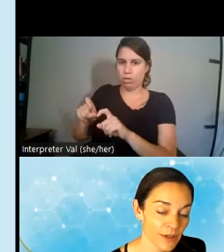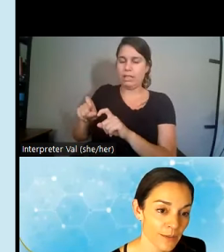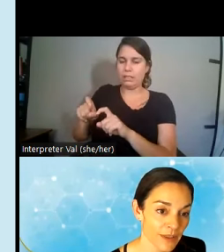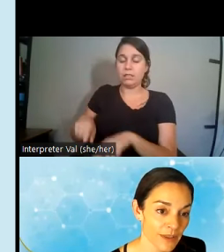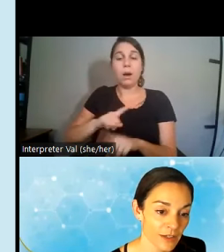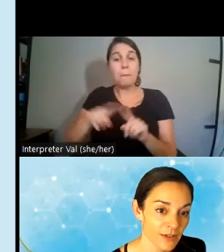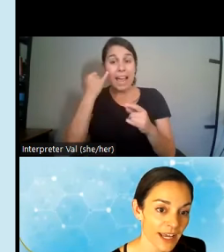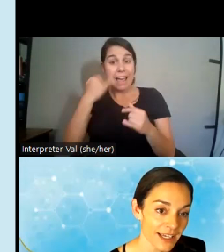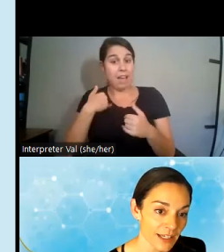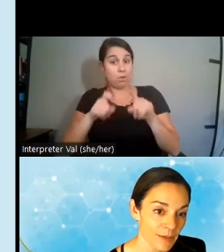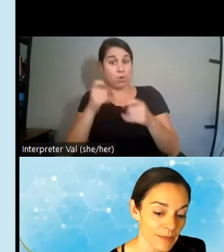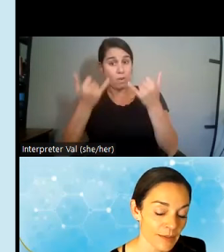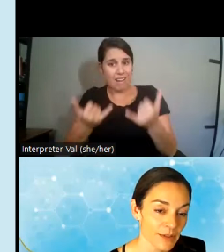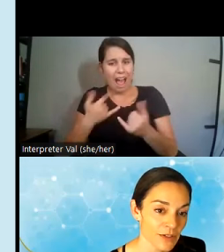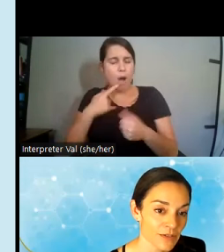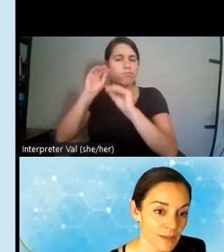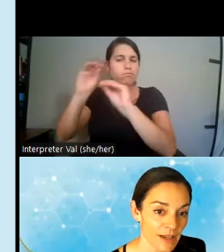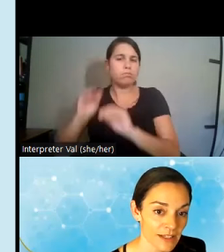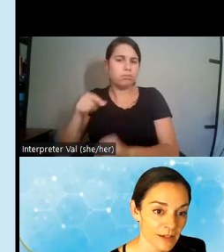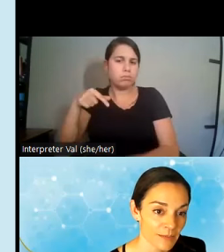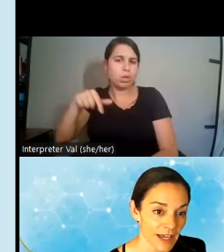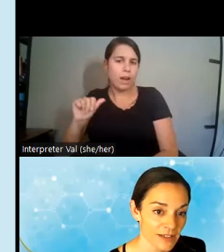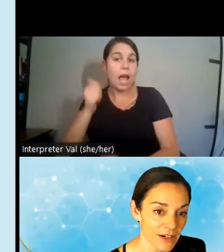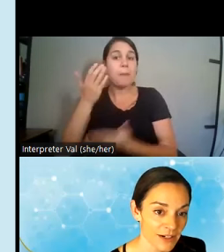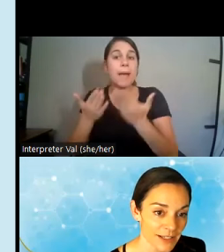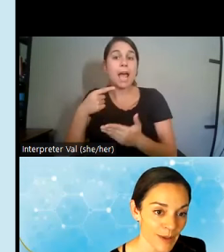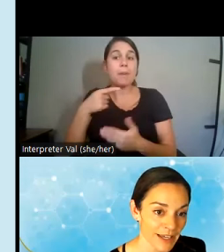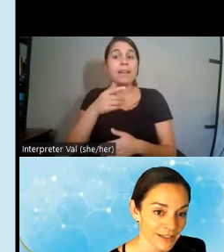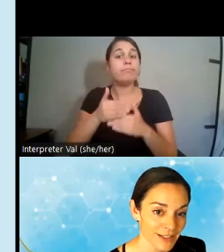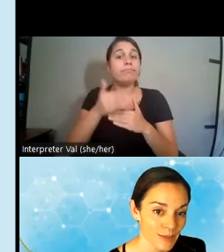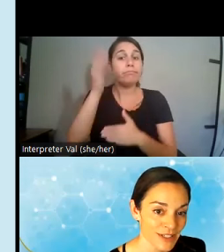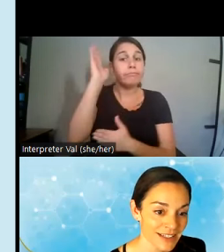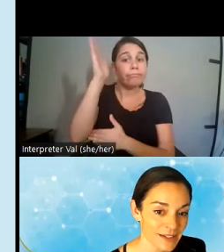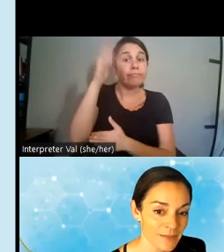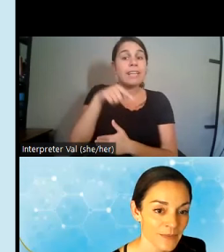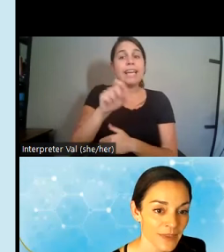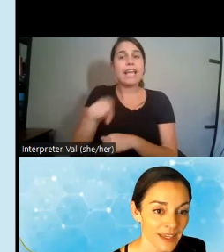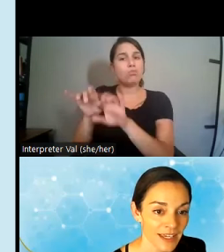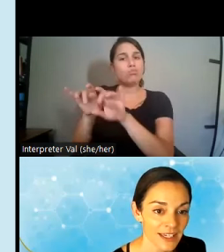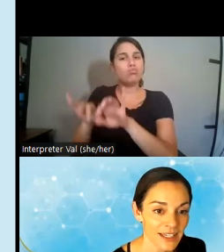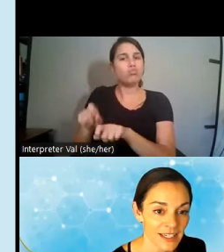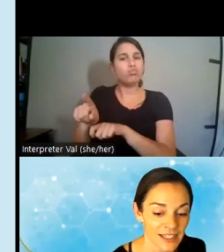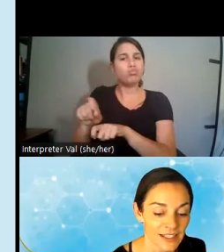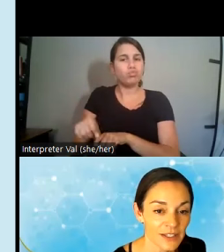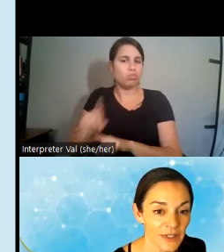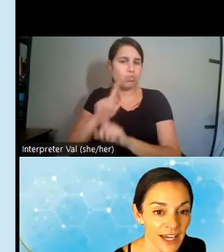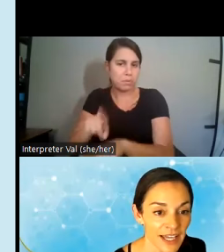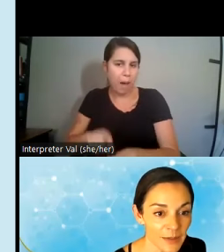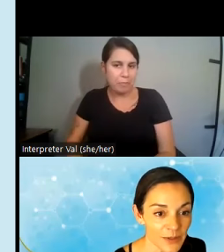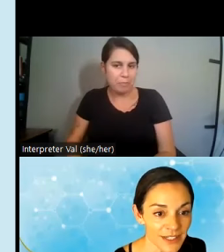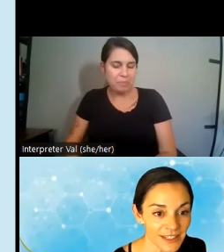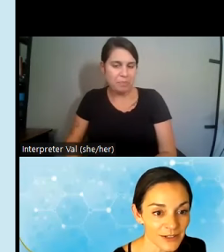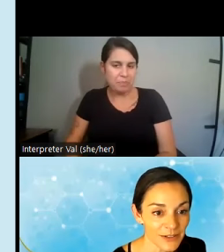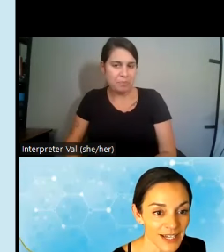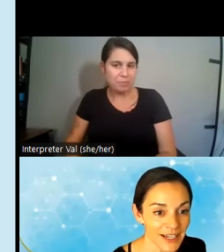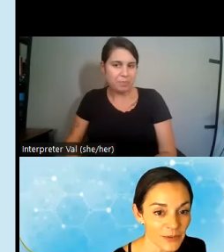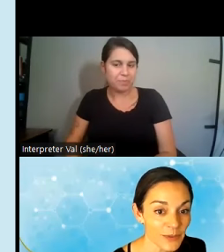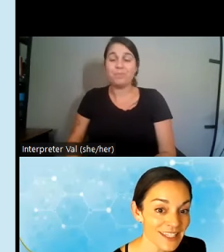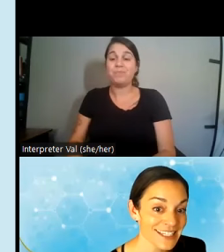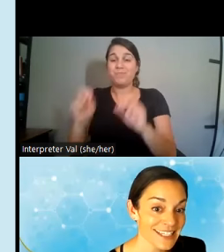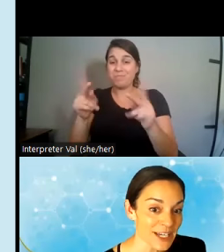to put them in the Q&A and he might be able to respond to them as our next panelists present. So with that, I'm going